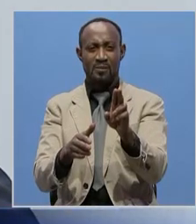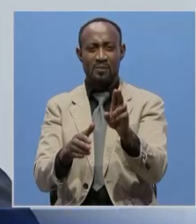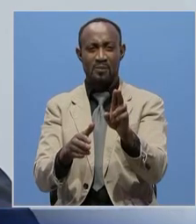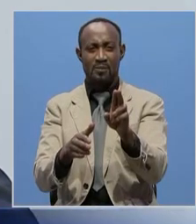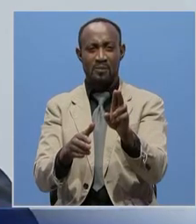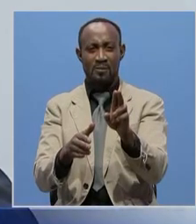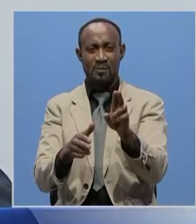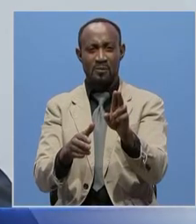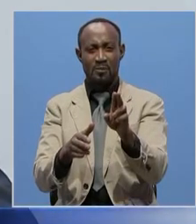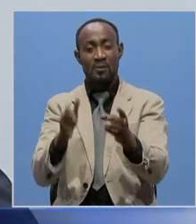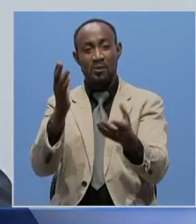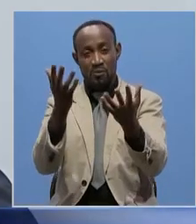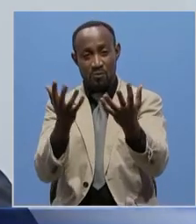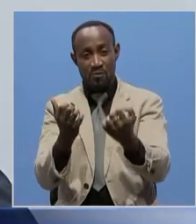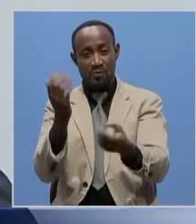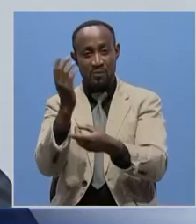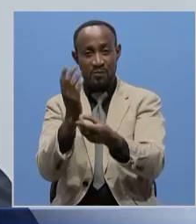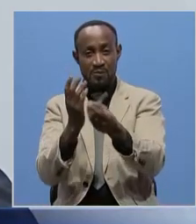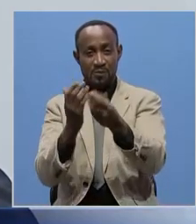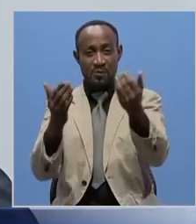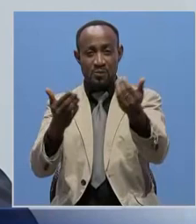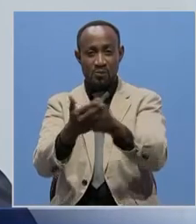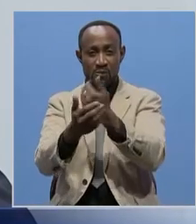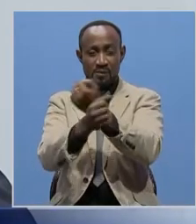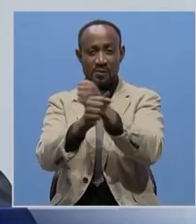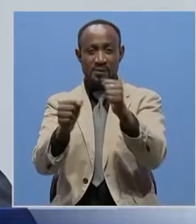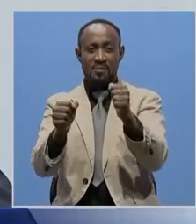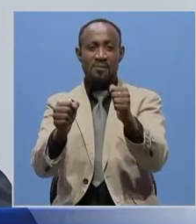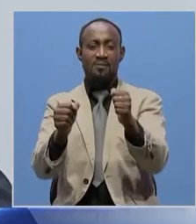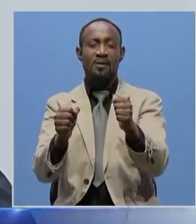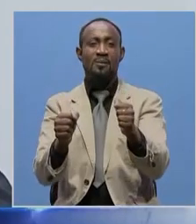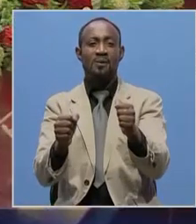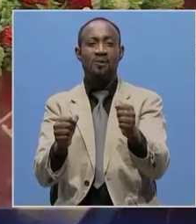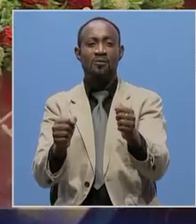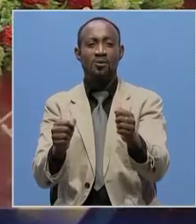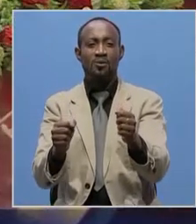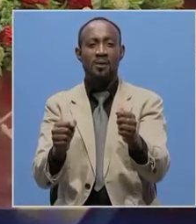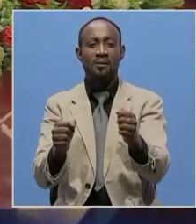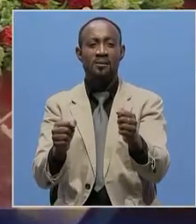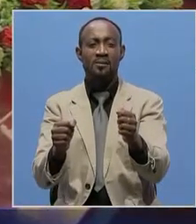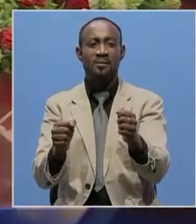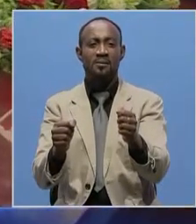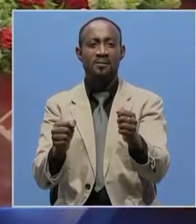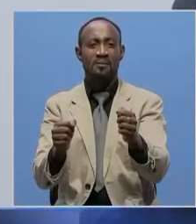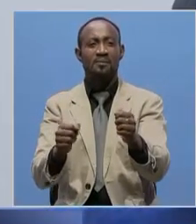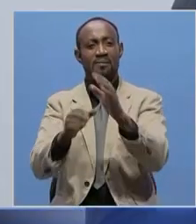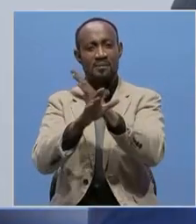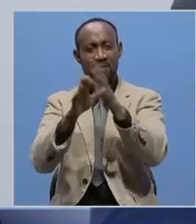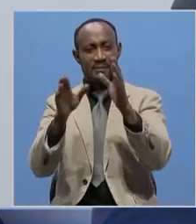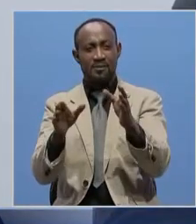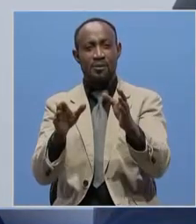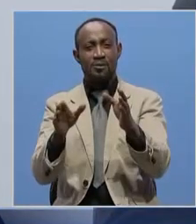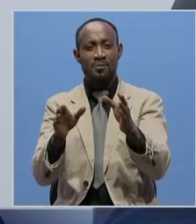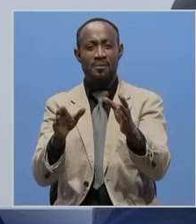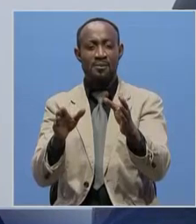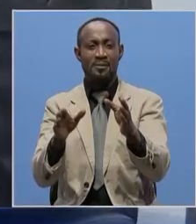is to develop new solutions and new services for Zambian Post, that Zambian Post will